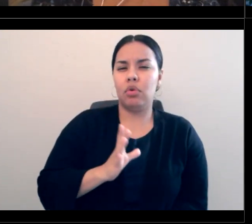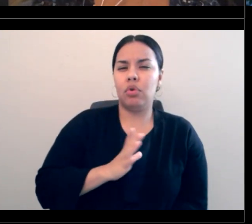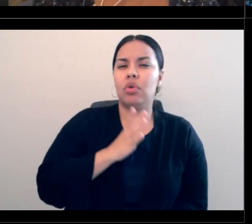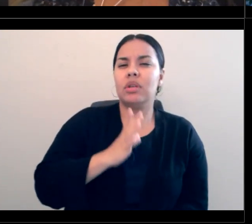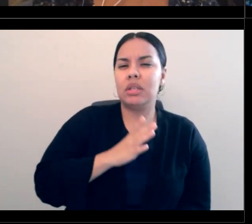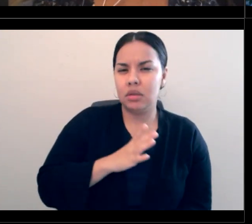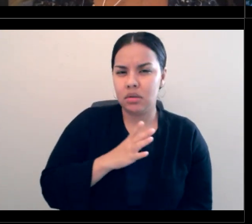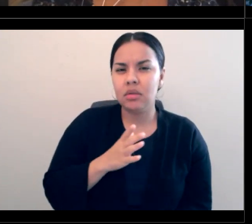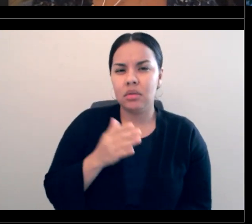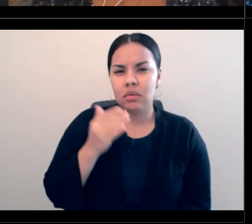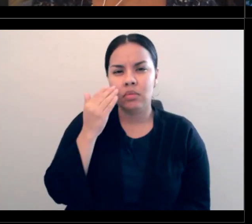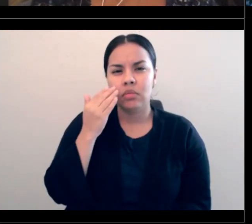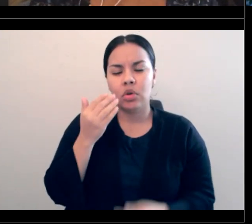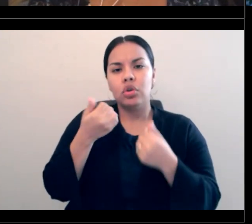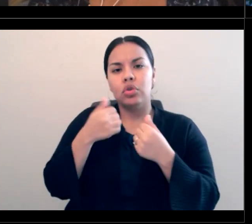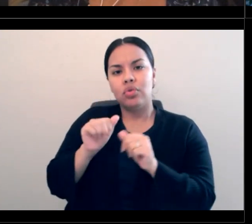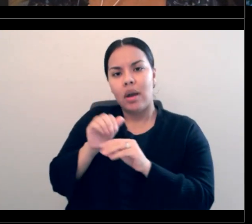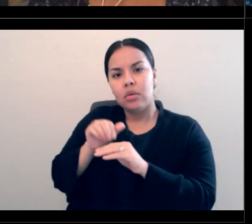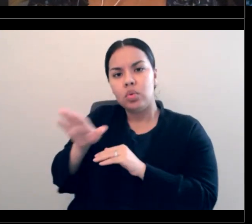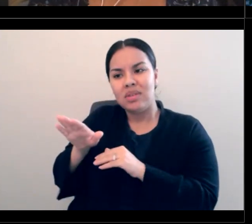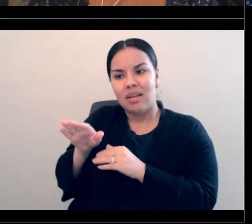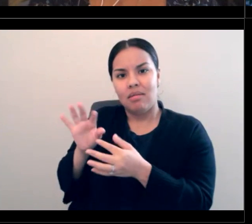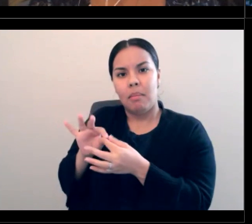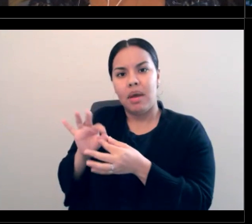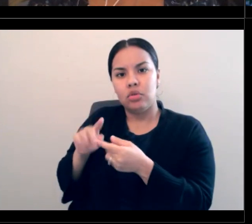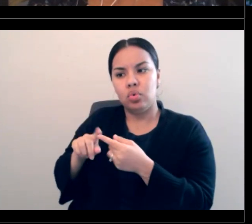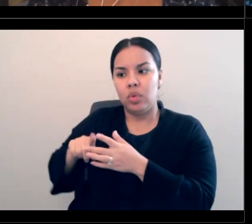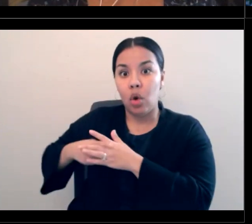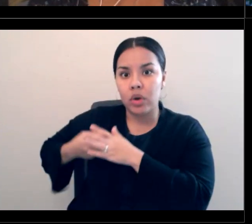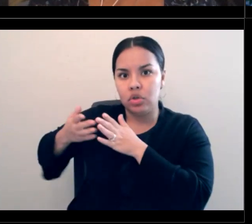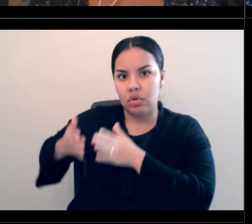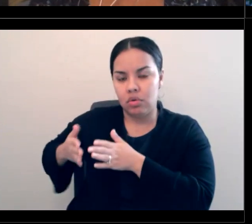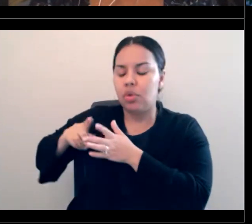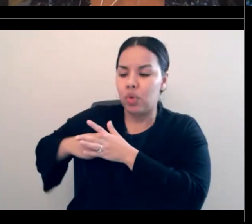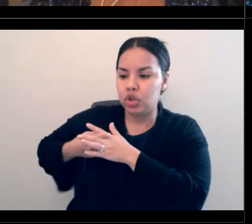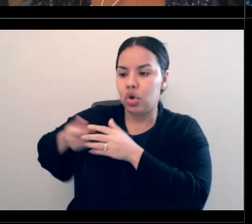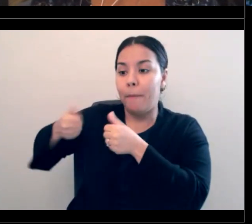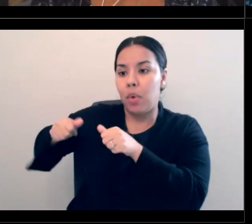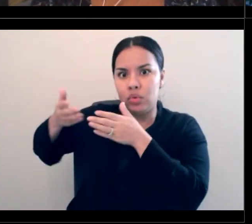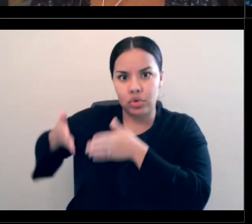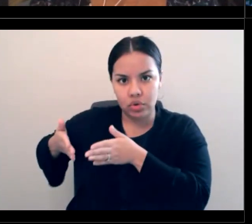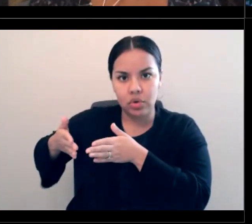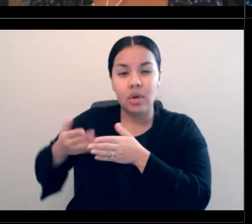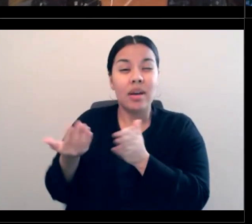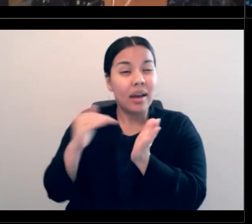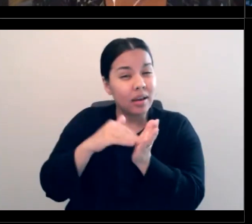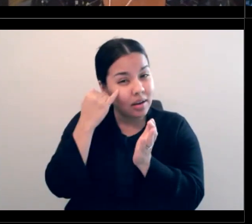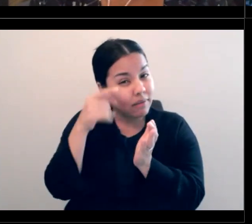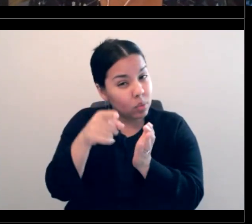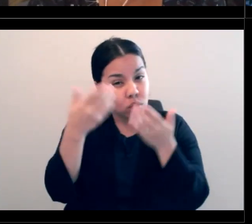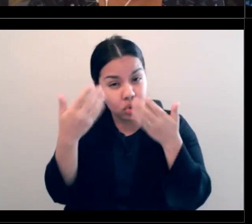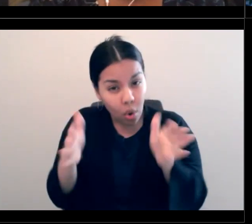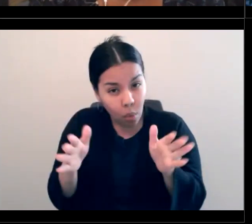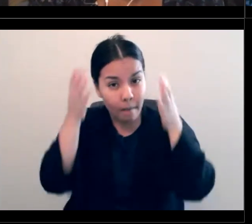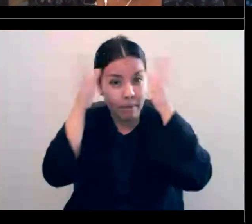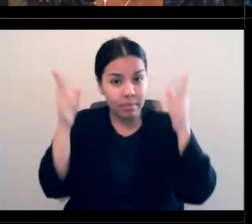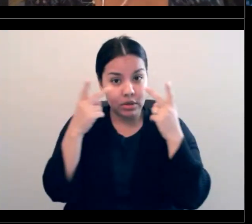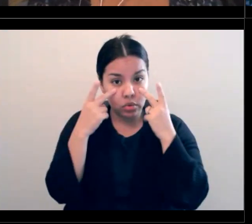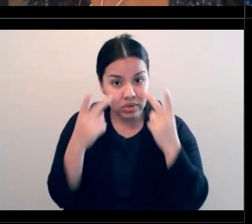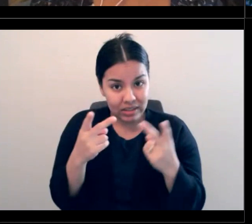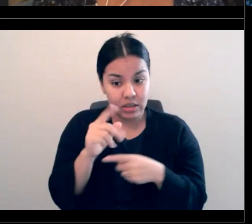send a message to the original poster. But again, if you don't want the public to see your tweets, you have a private